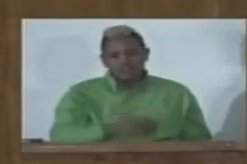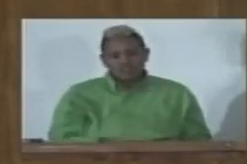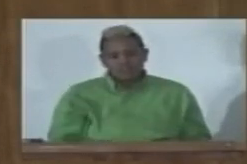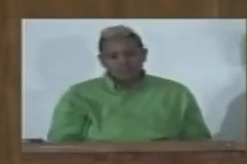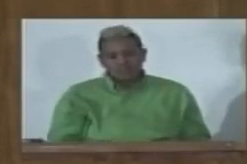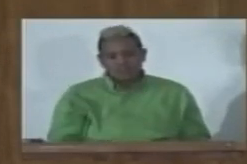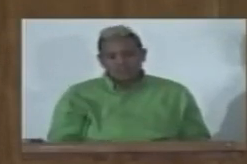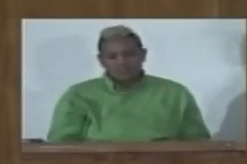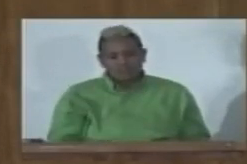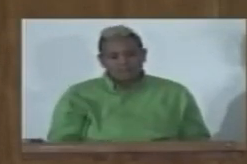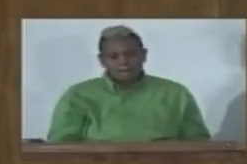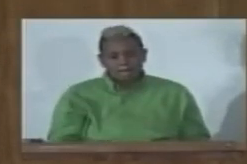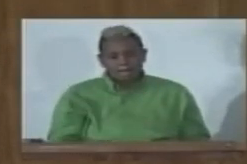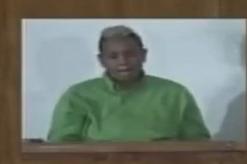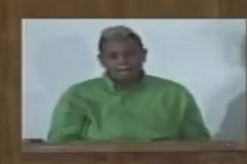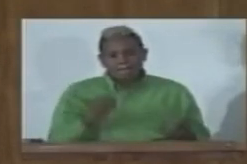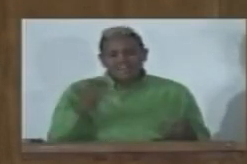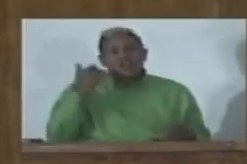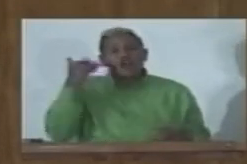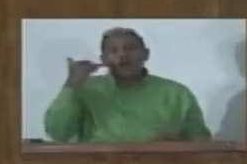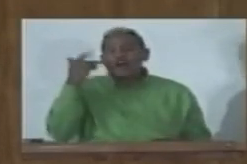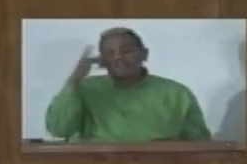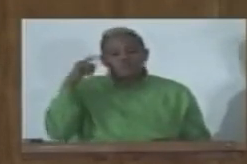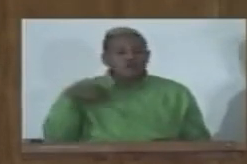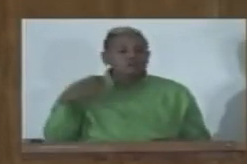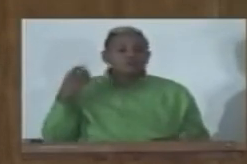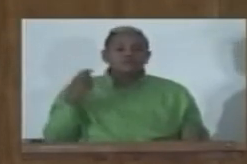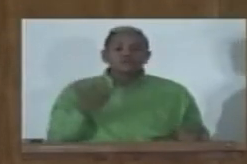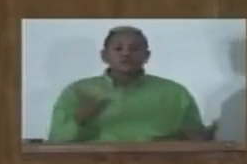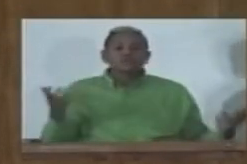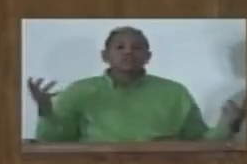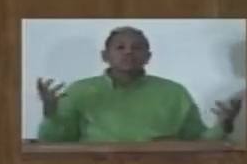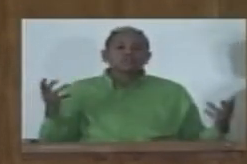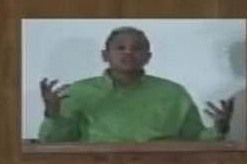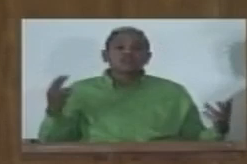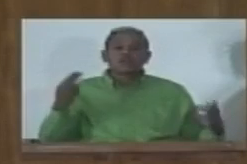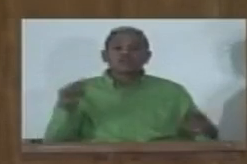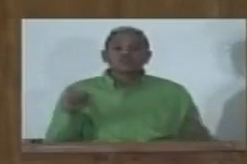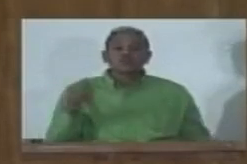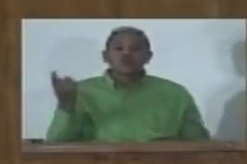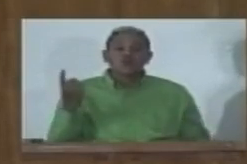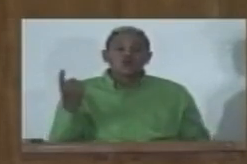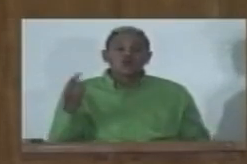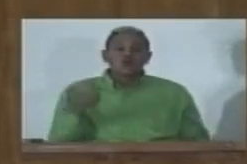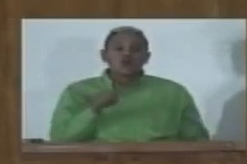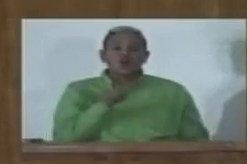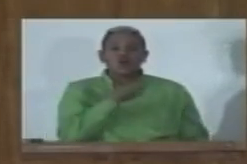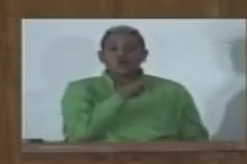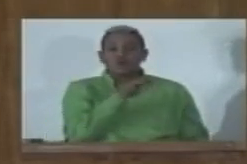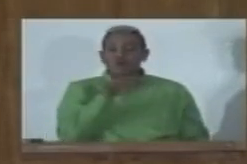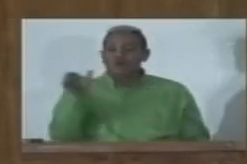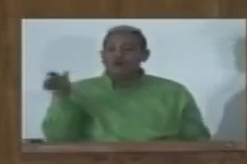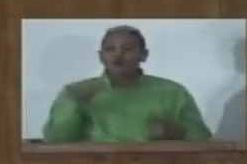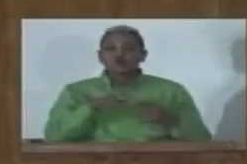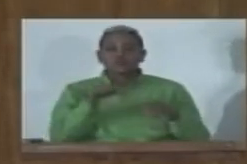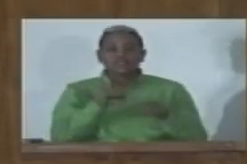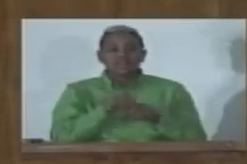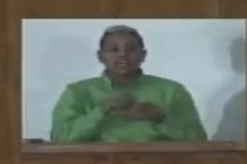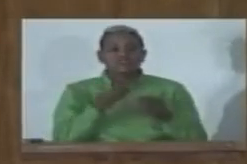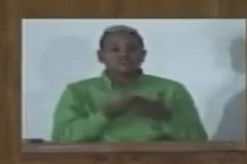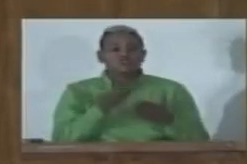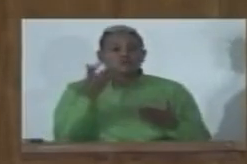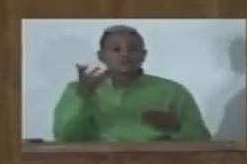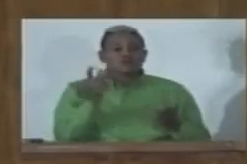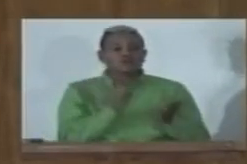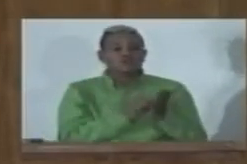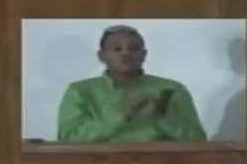no many calls on our behalf in talk show, just left the HQ, went across to the gas station to purchase a